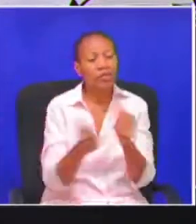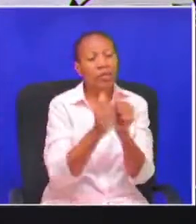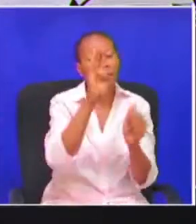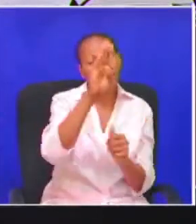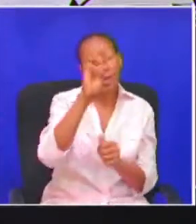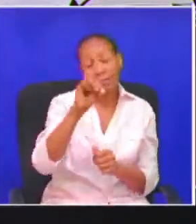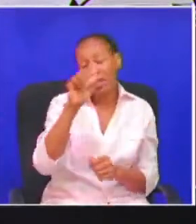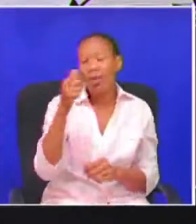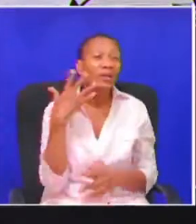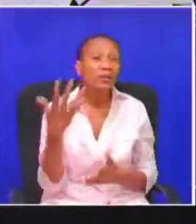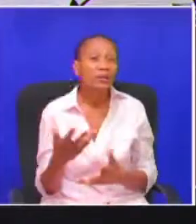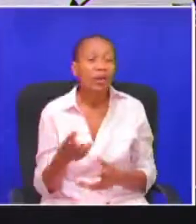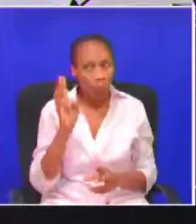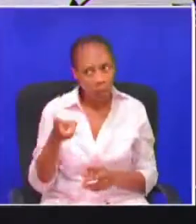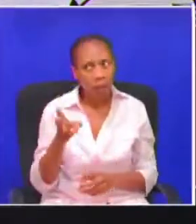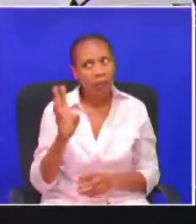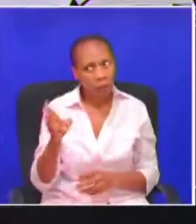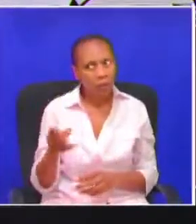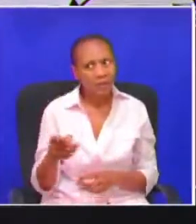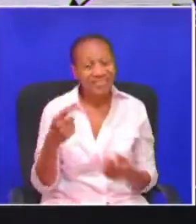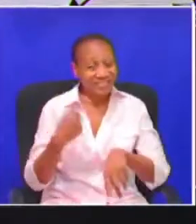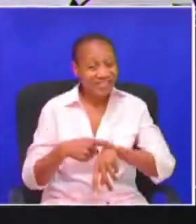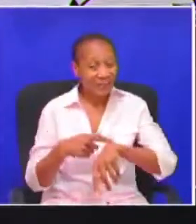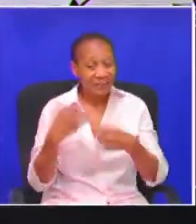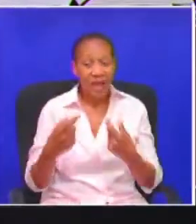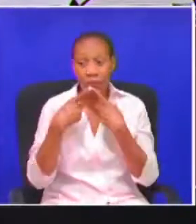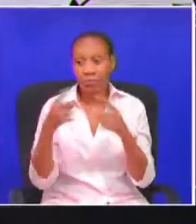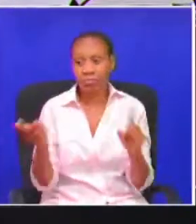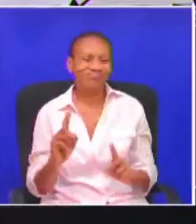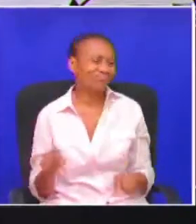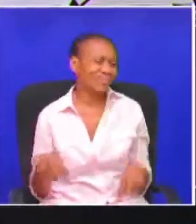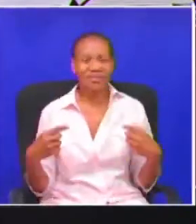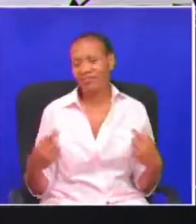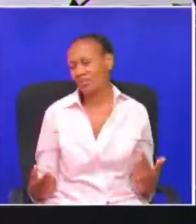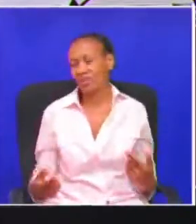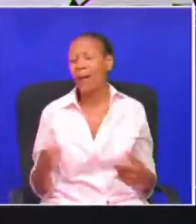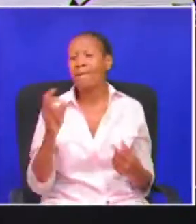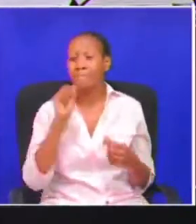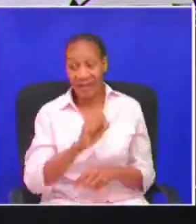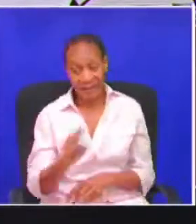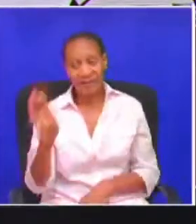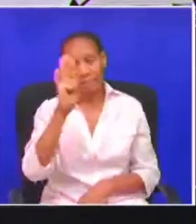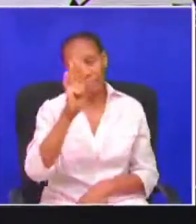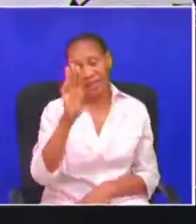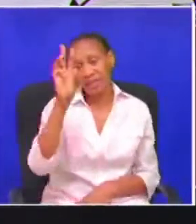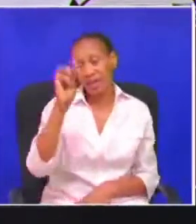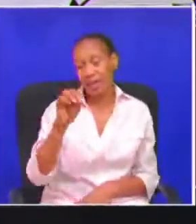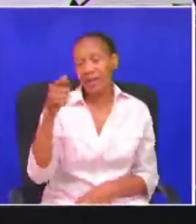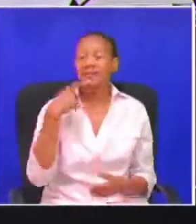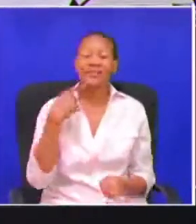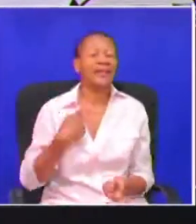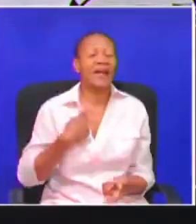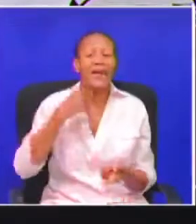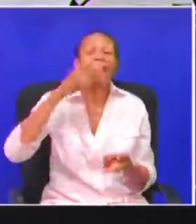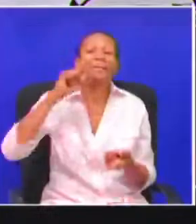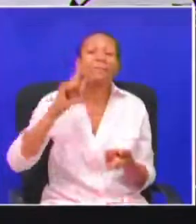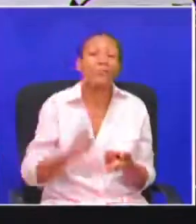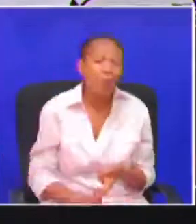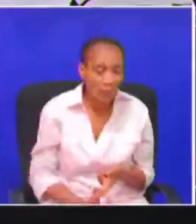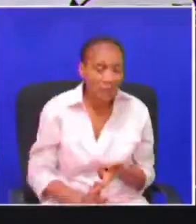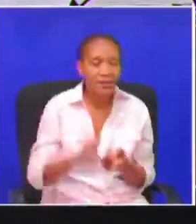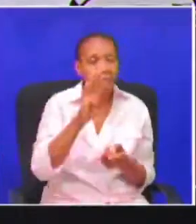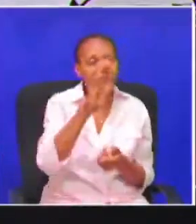that, and I'm not able to give you a time frame, but the BMA, I promise you, is one of the